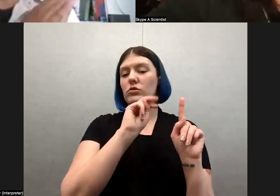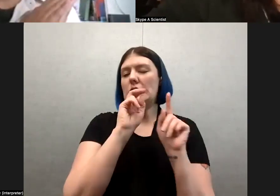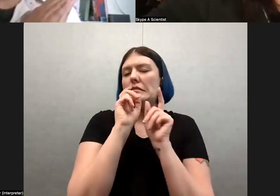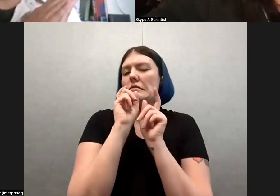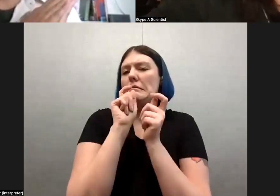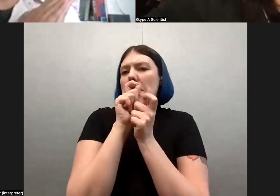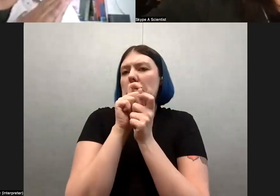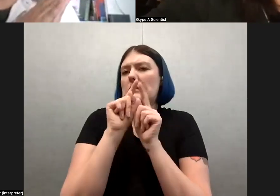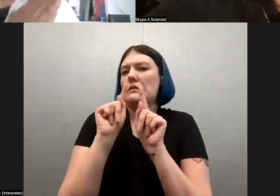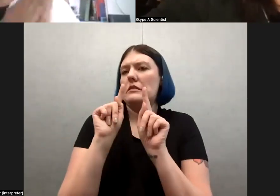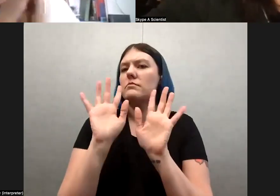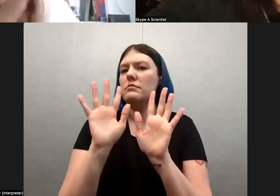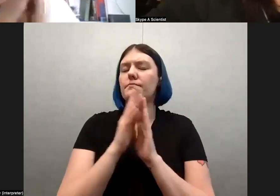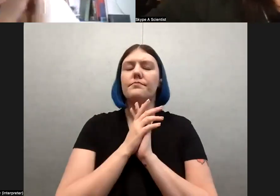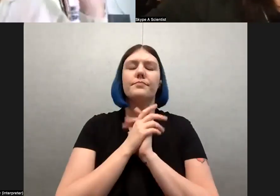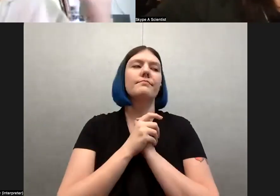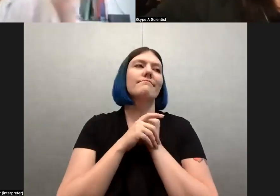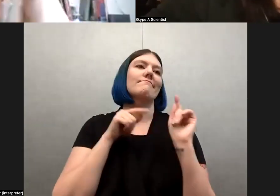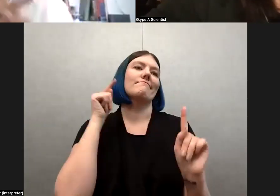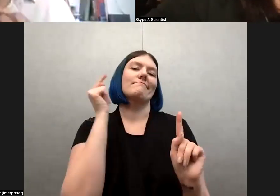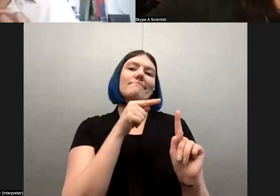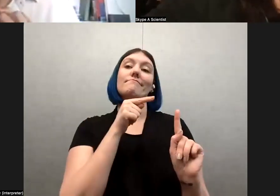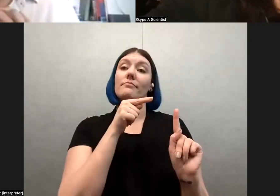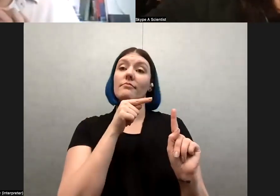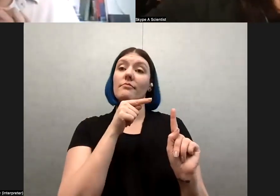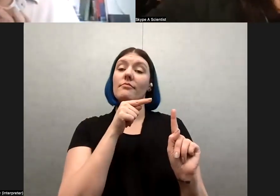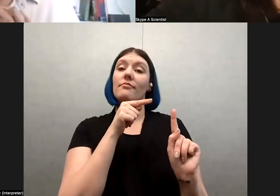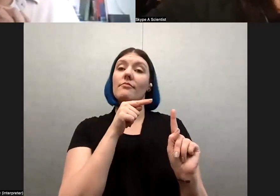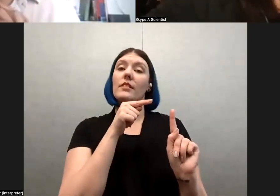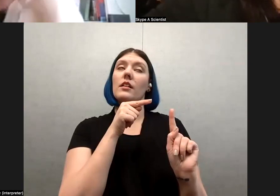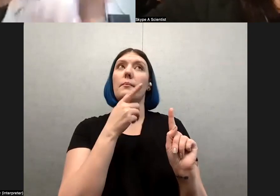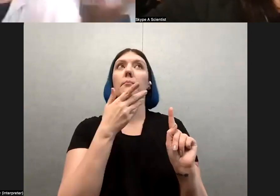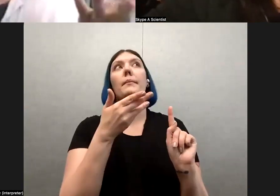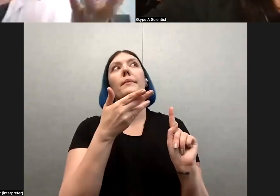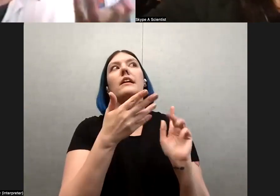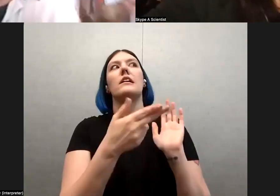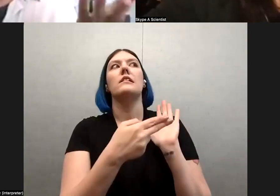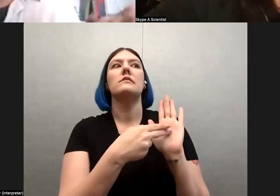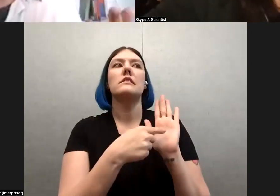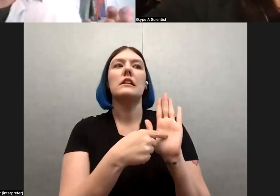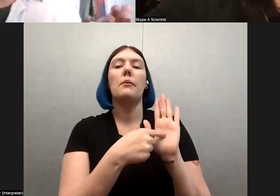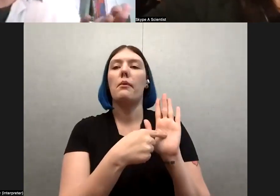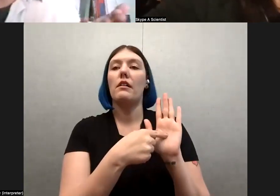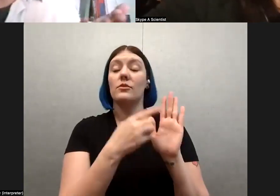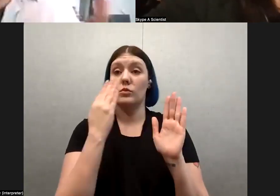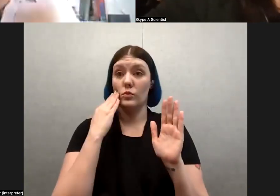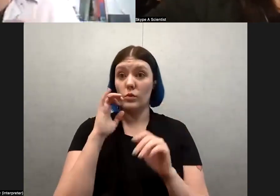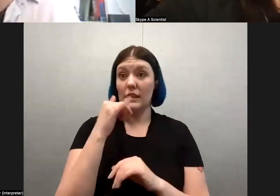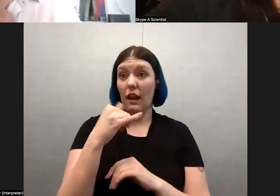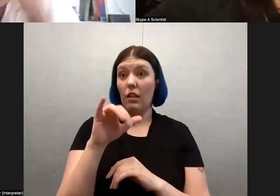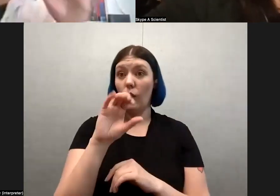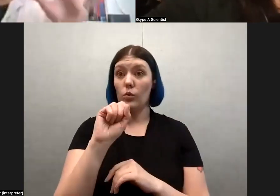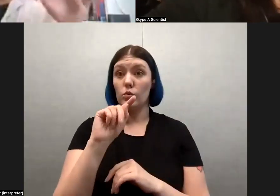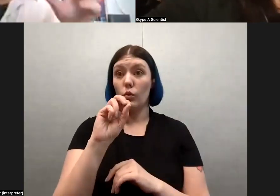about conservation, we're thinking about, okay, maybe for example, if folks know about Yellowstone National Park, they might